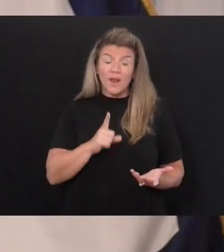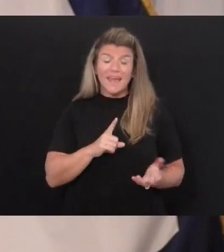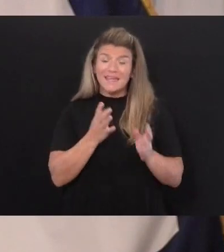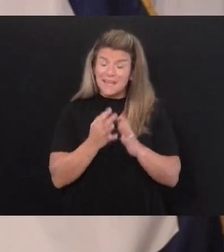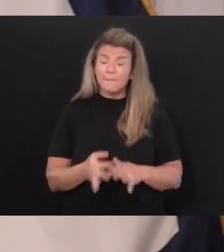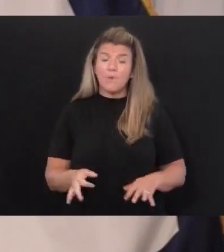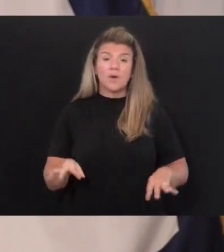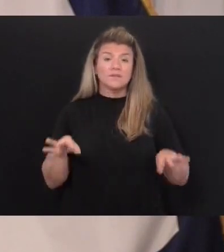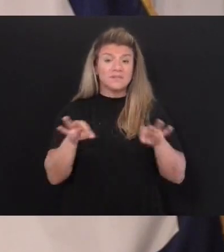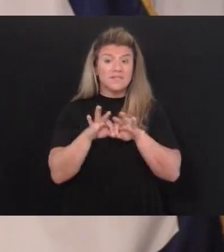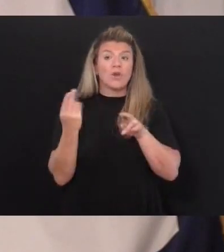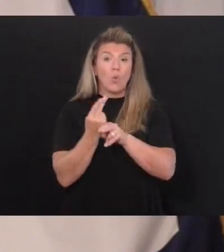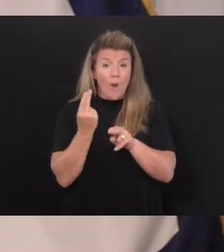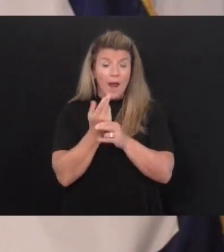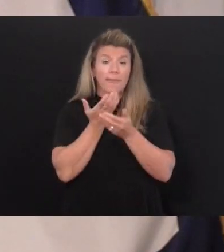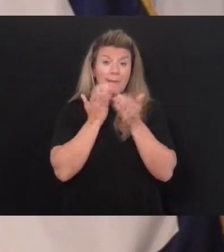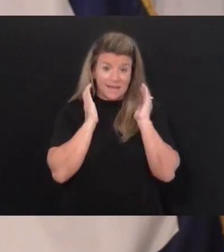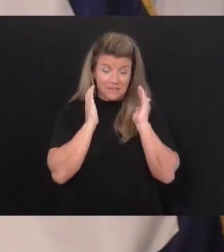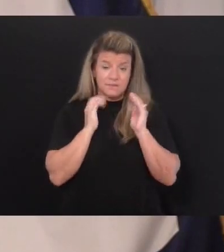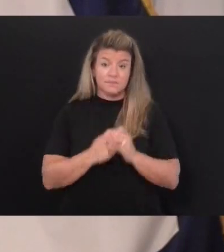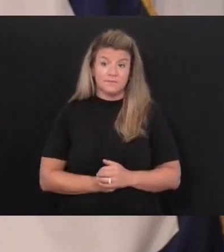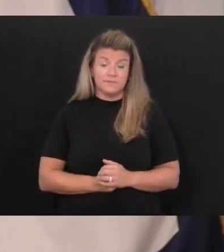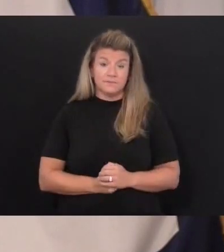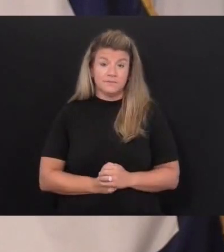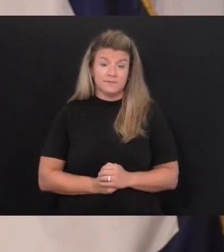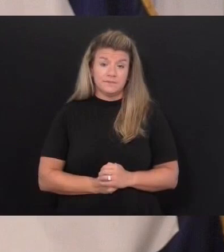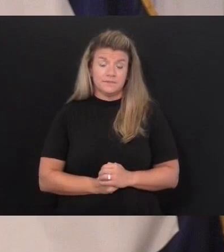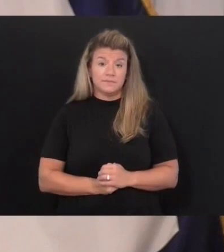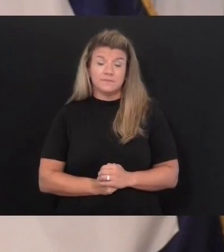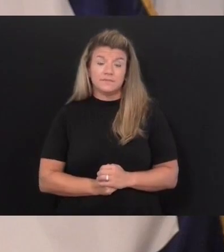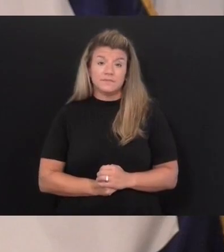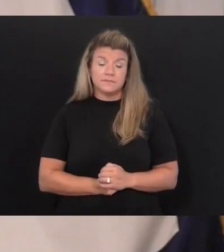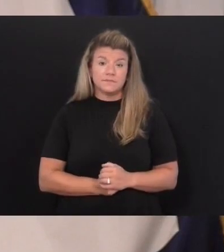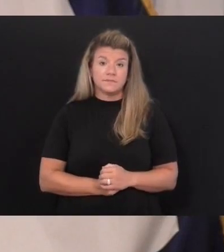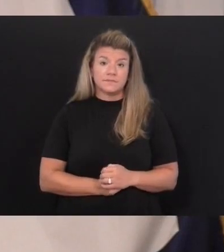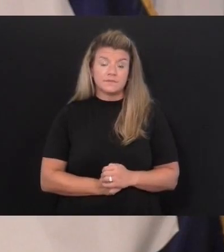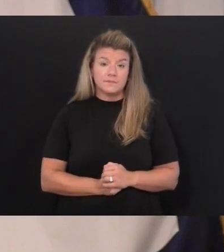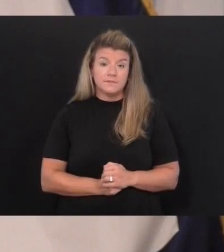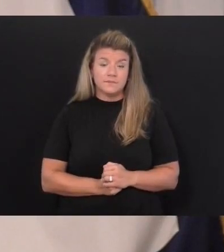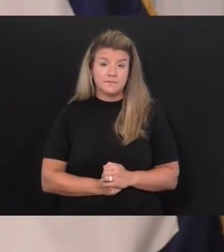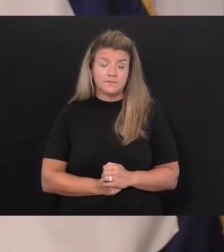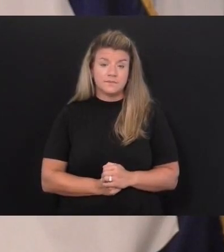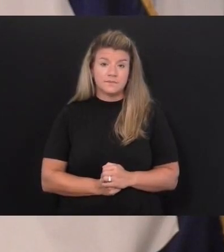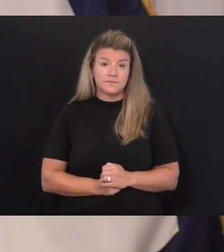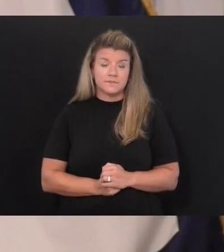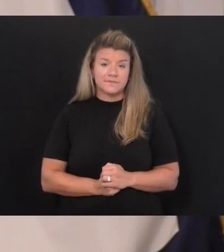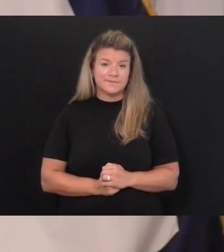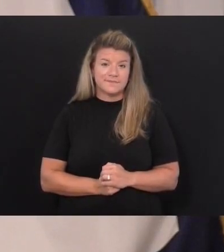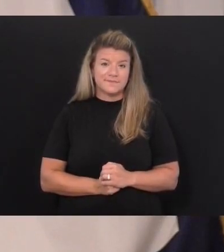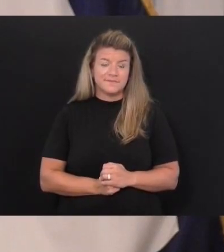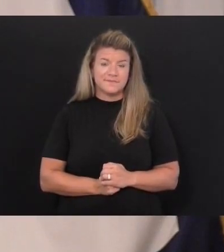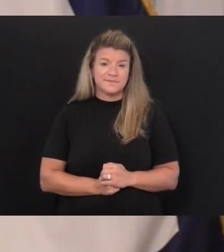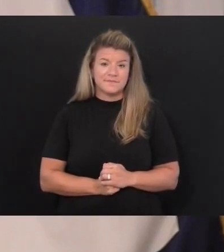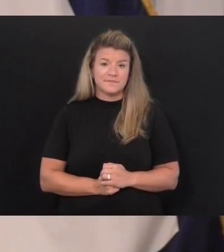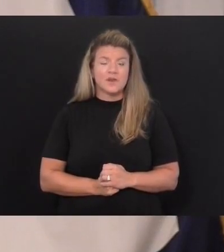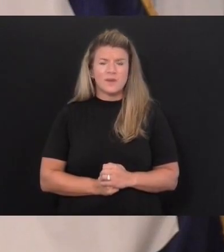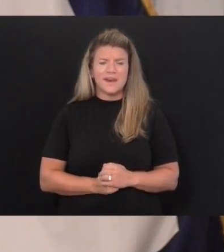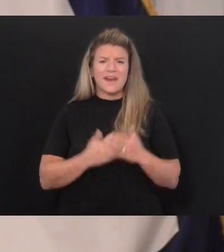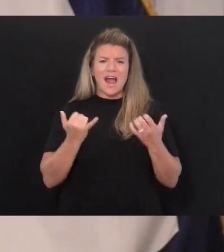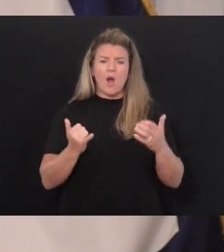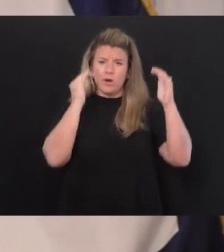Hello, everyone. It's Friday, July the 10th. I'm going to start off with something that I'm